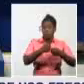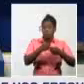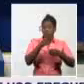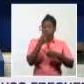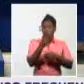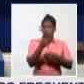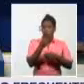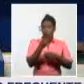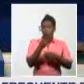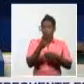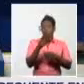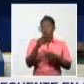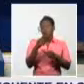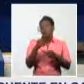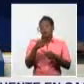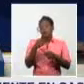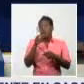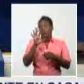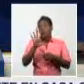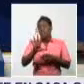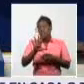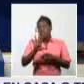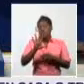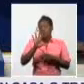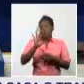of 4%.